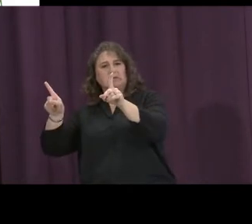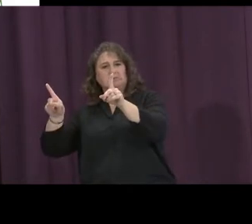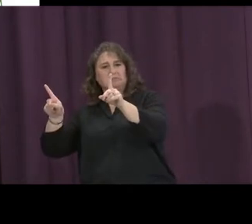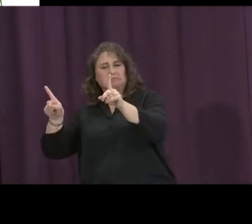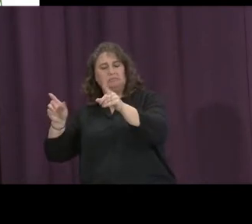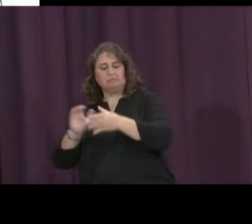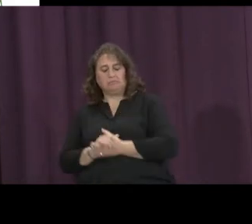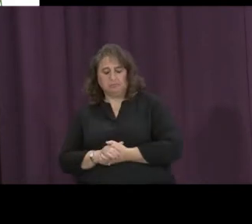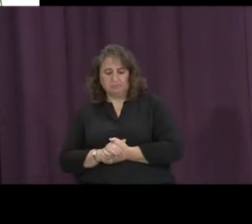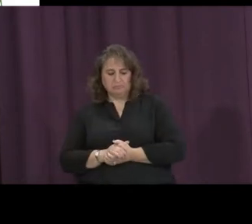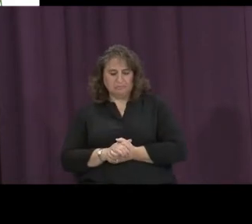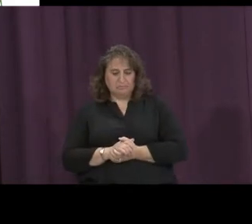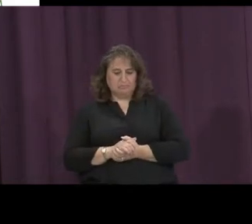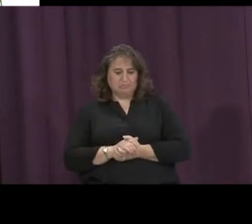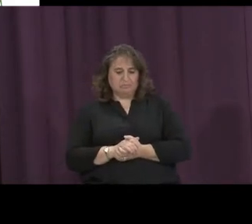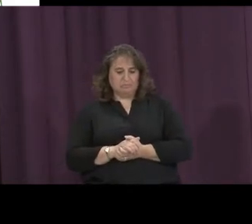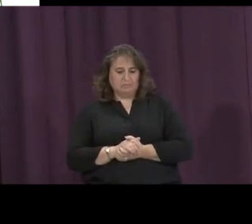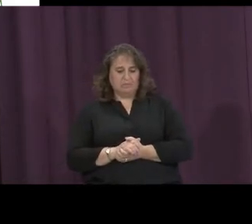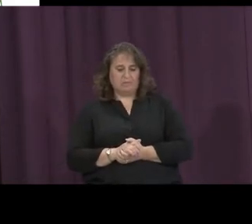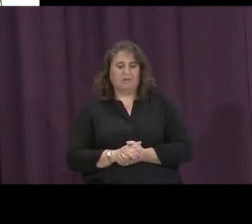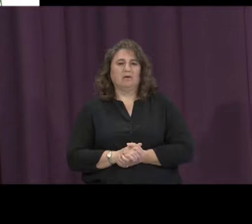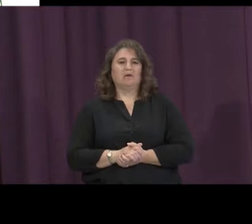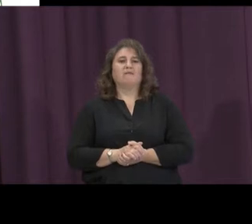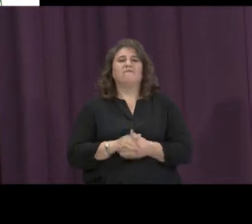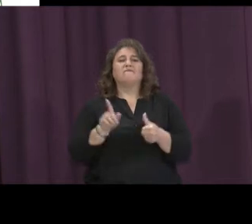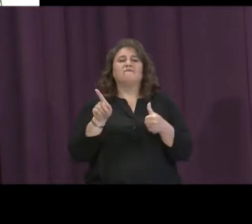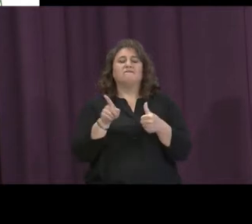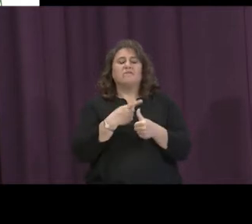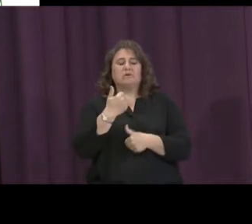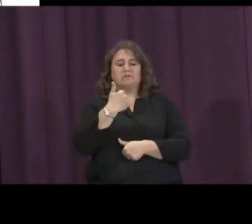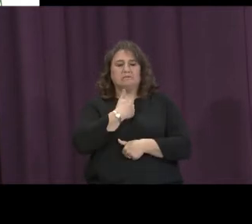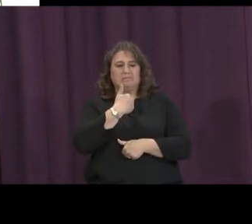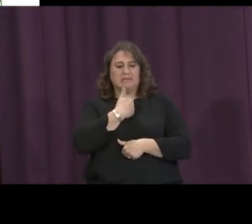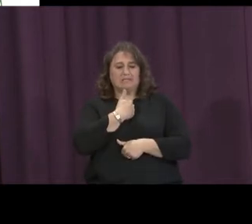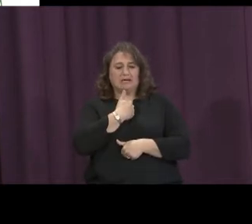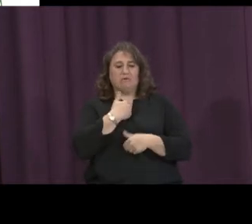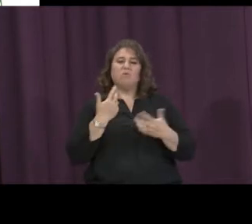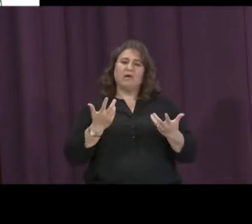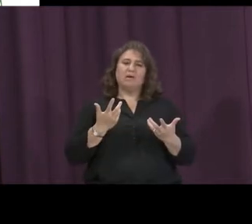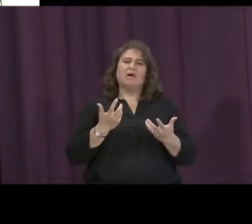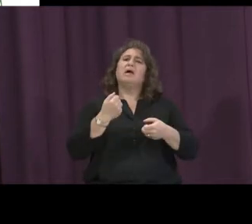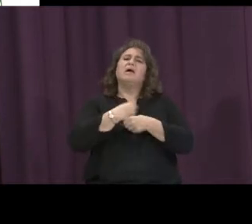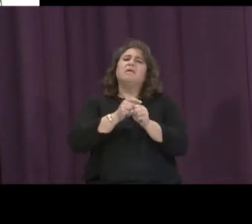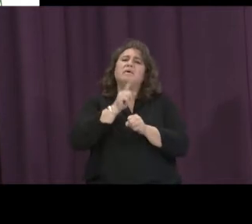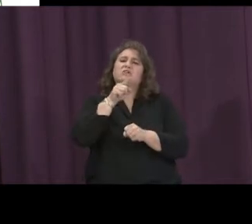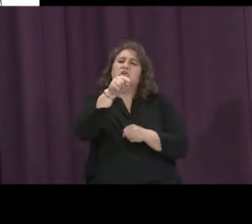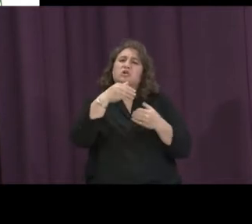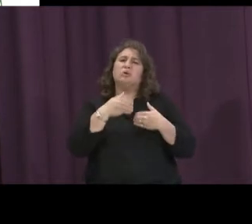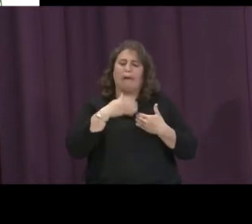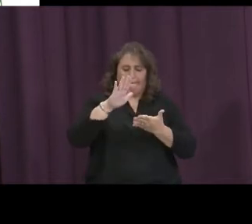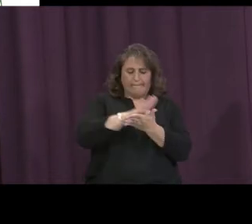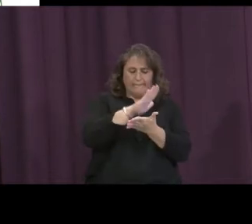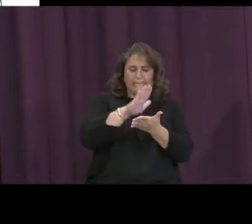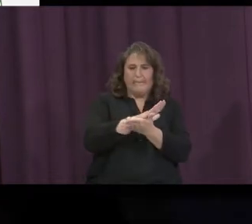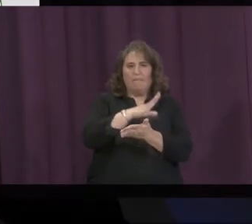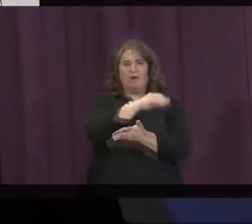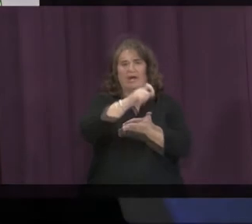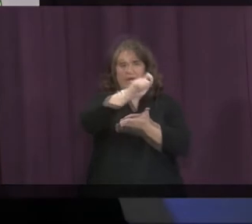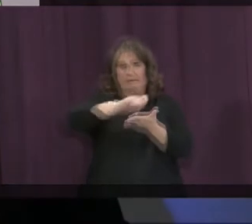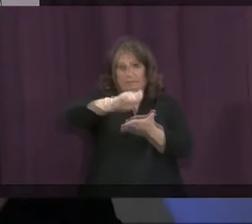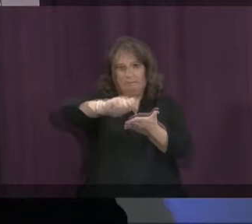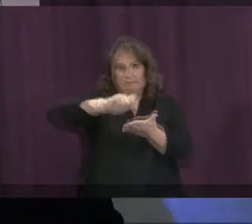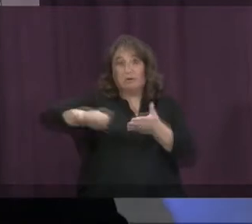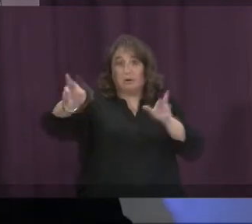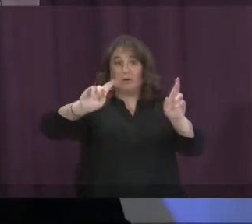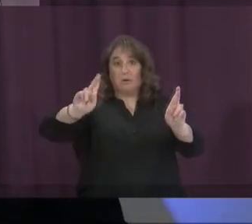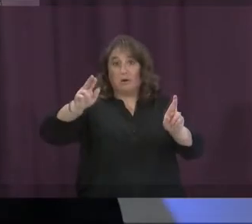So the first thing I'm going to do is I, well, first of all, I want to make sure you guys have pencil and paper ready for us or pen and paper